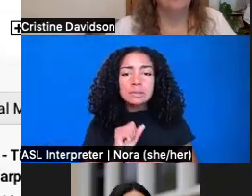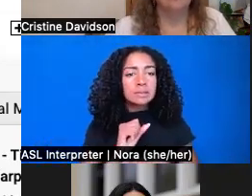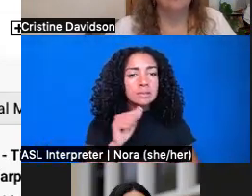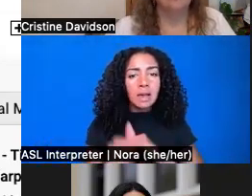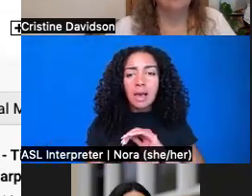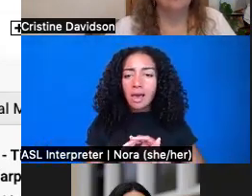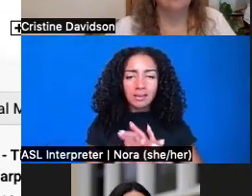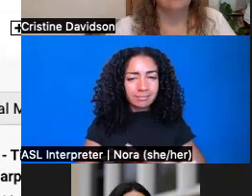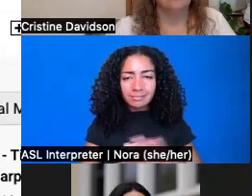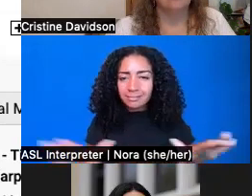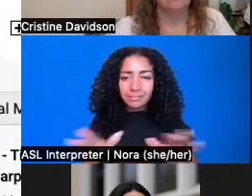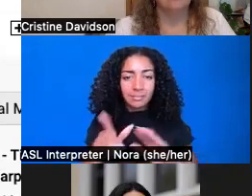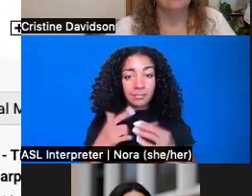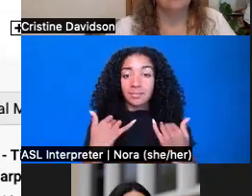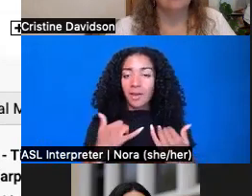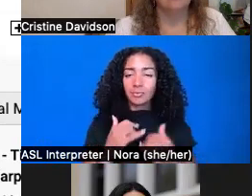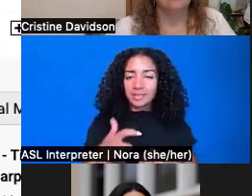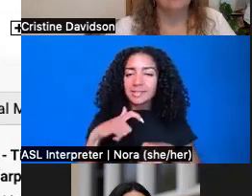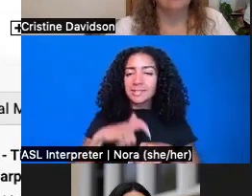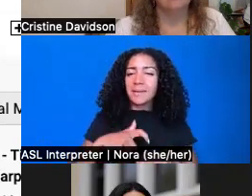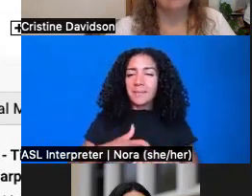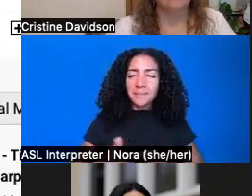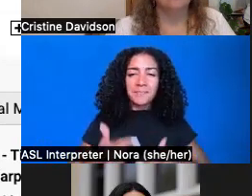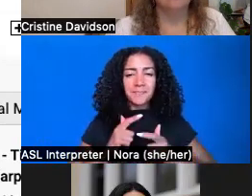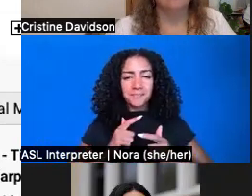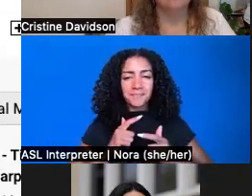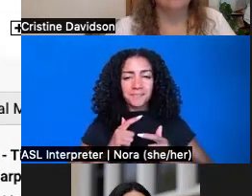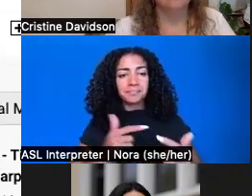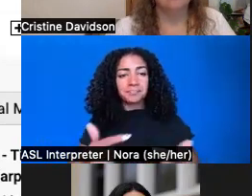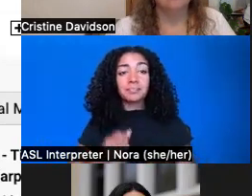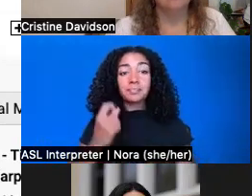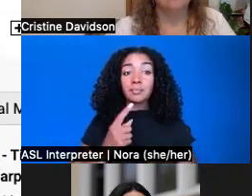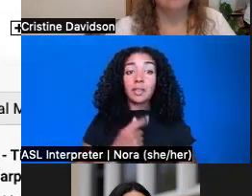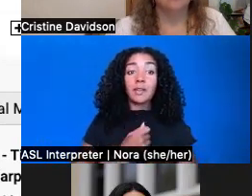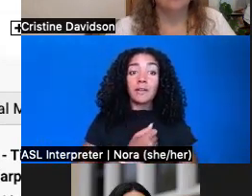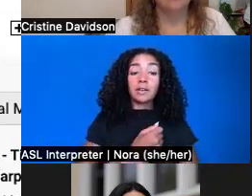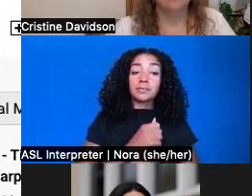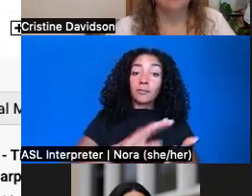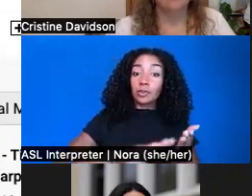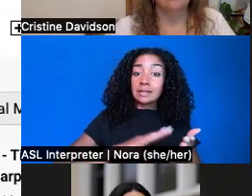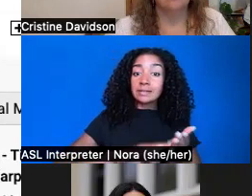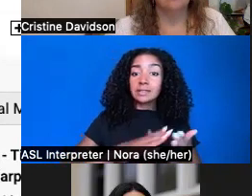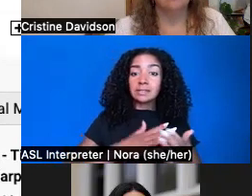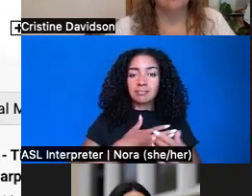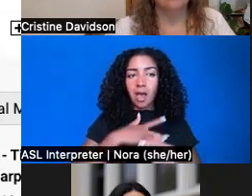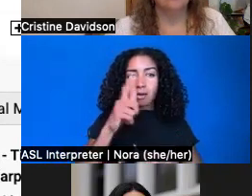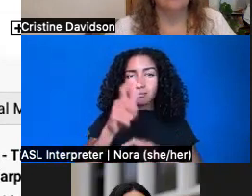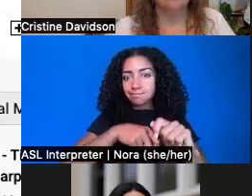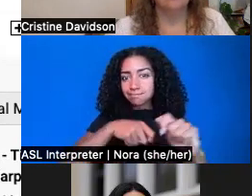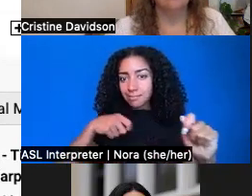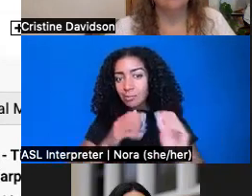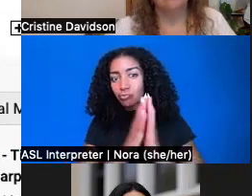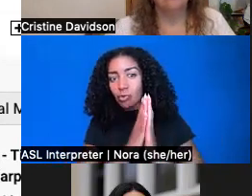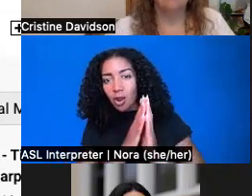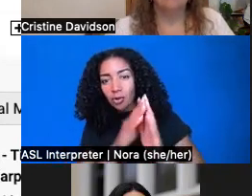anymore, 'cause now's our time. With forgiveness as my bow and my prayers as my arrows, pull them back and let go. I watch them